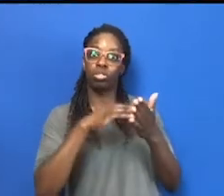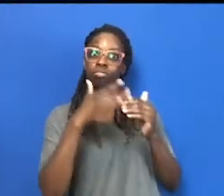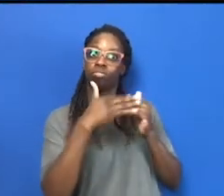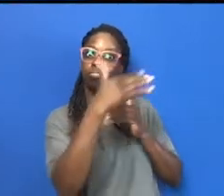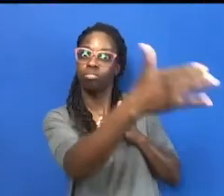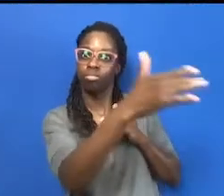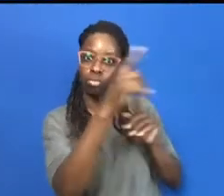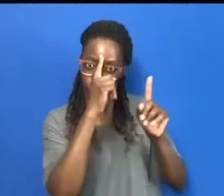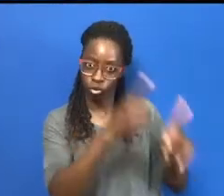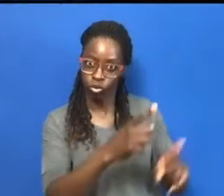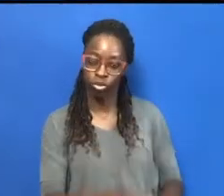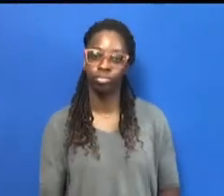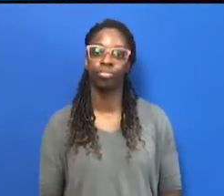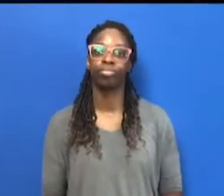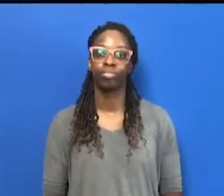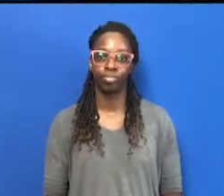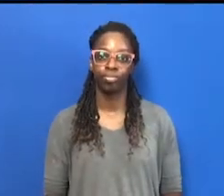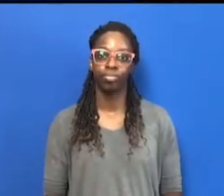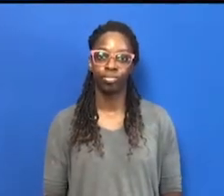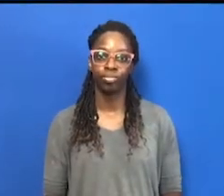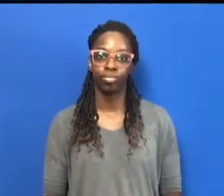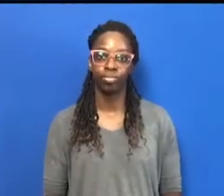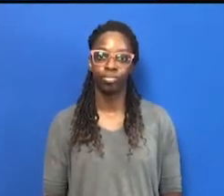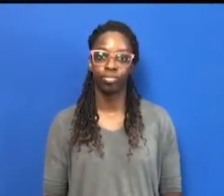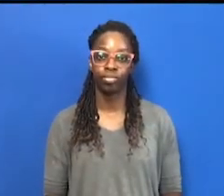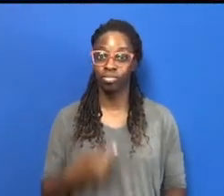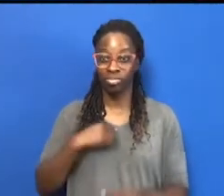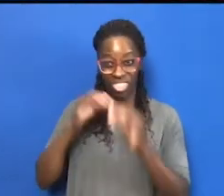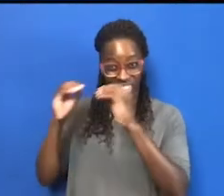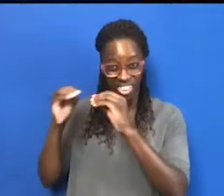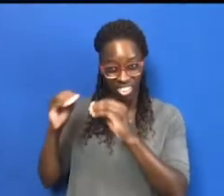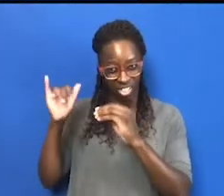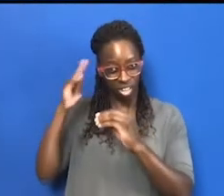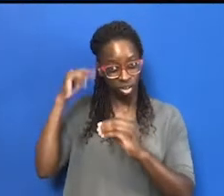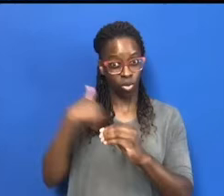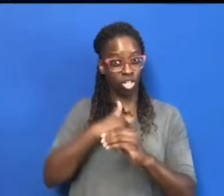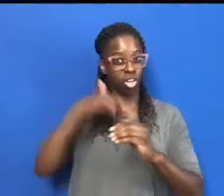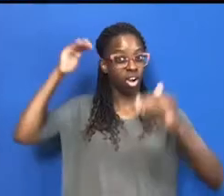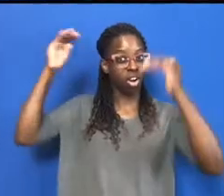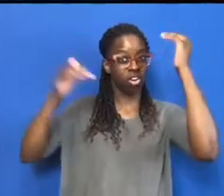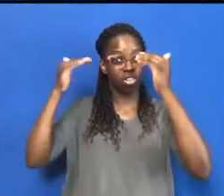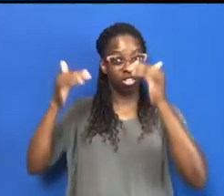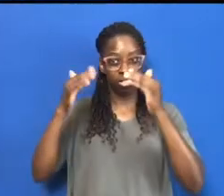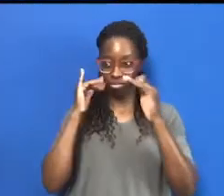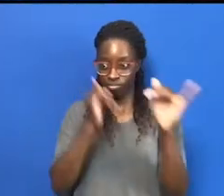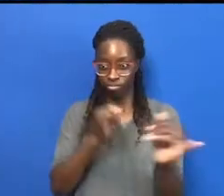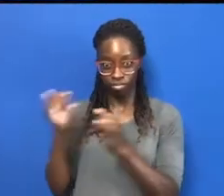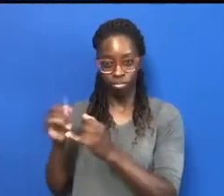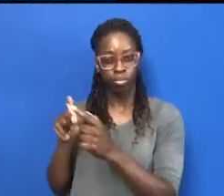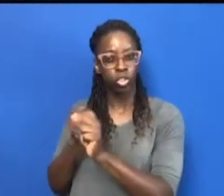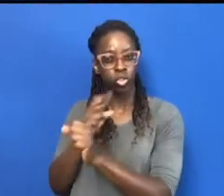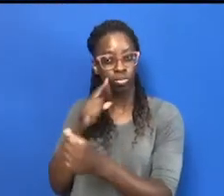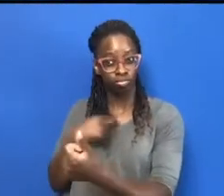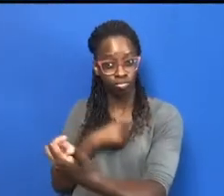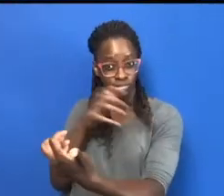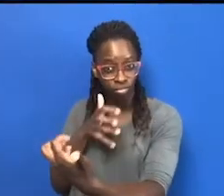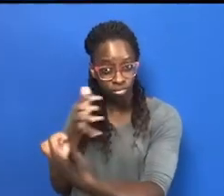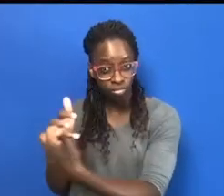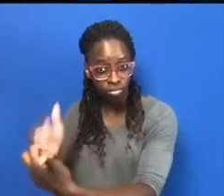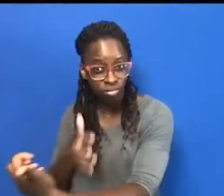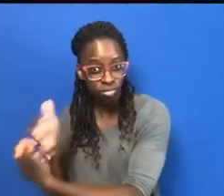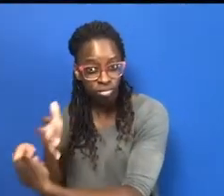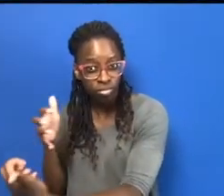the adult practices used to individualize STEM activities are within daily routines, and the